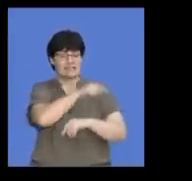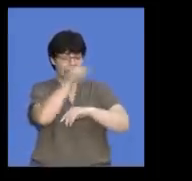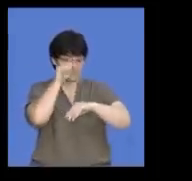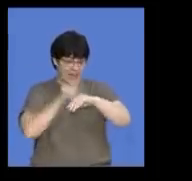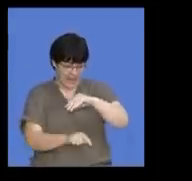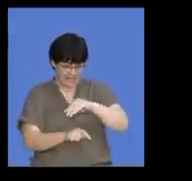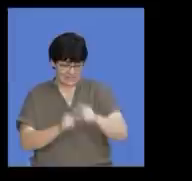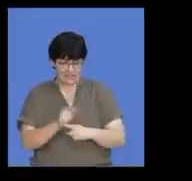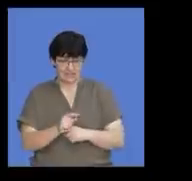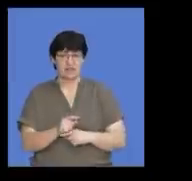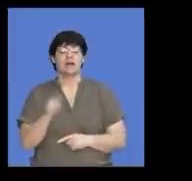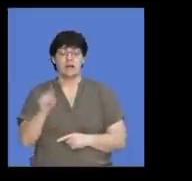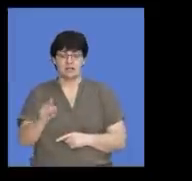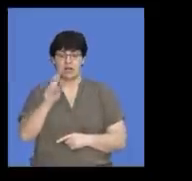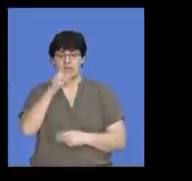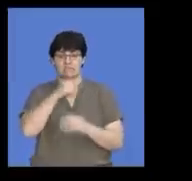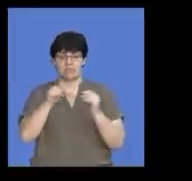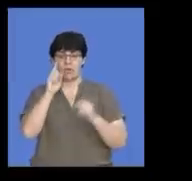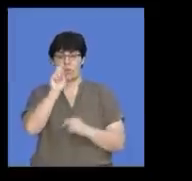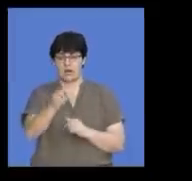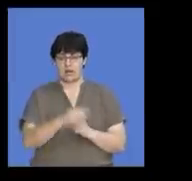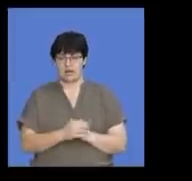180 is equal to 1.